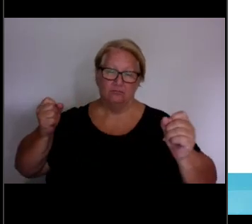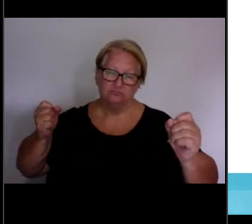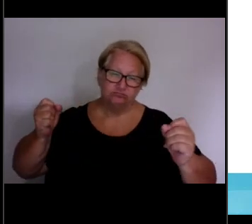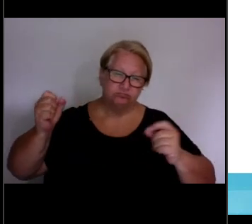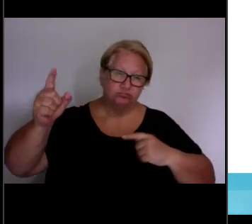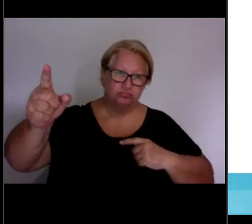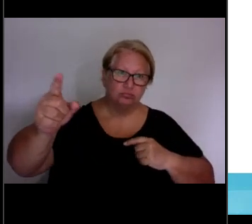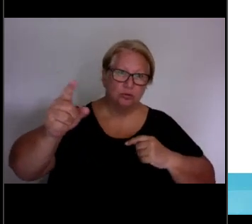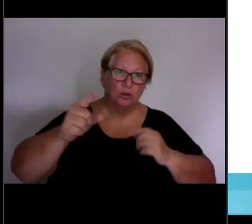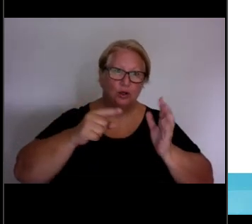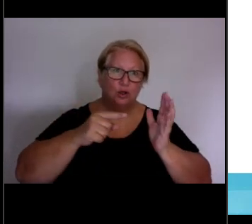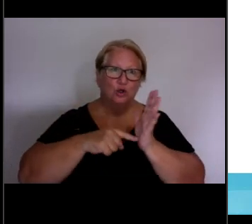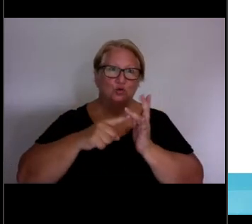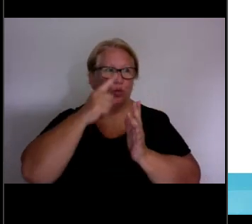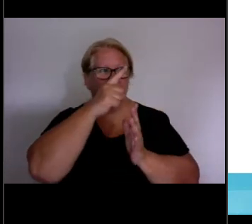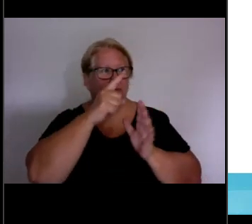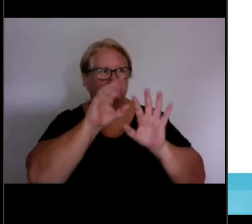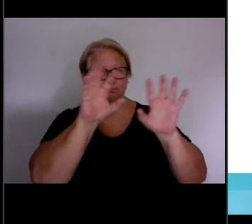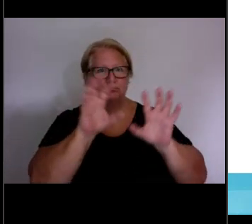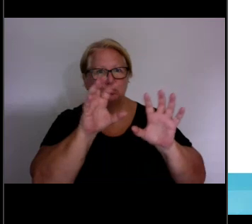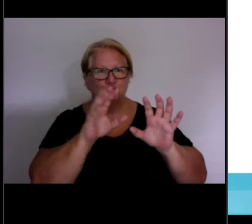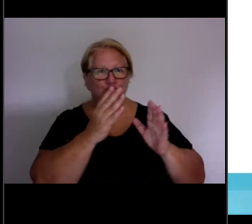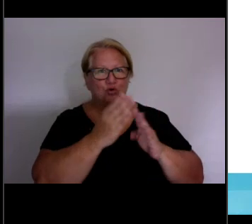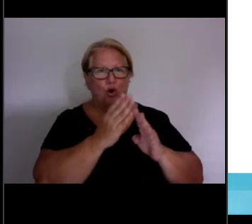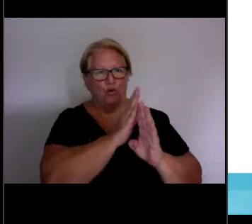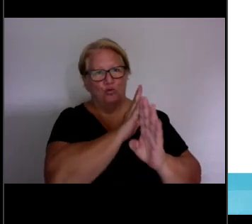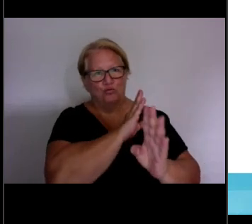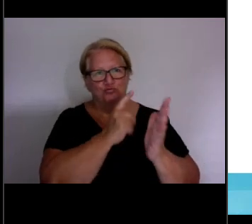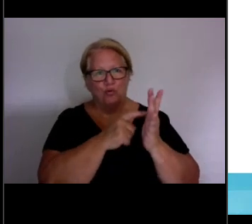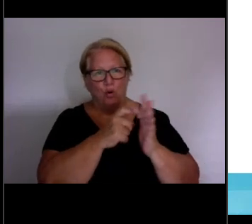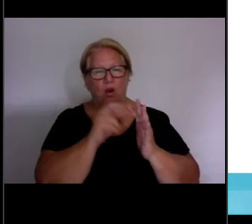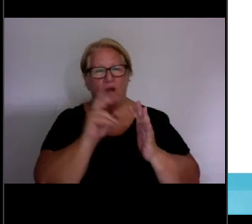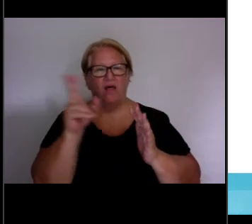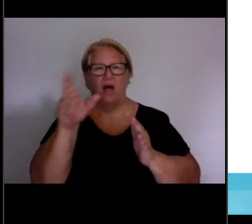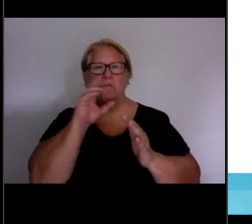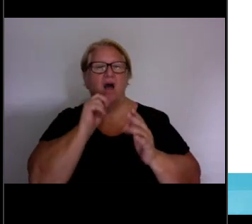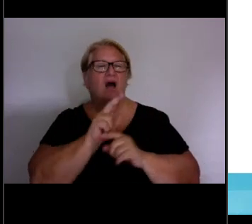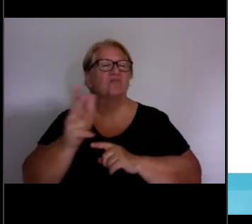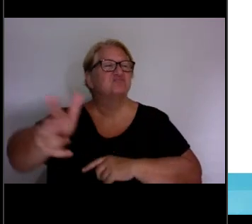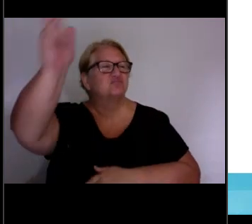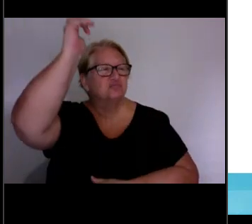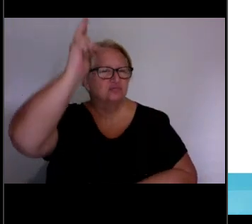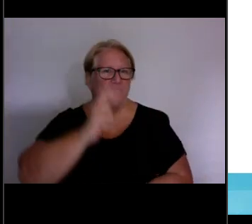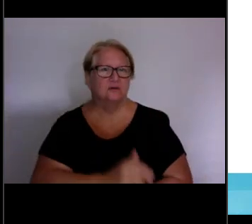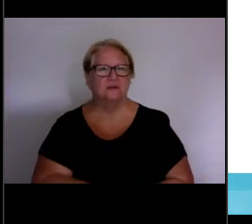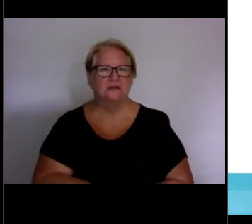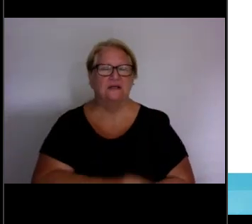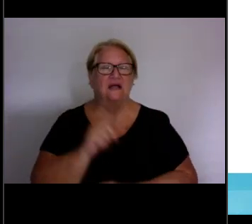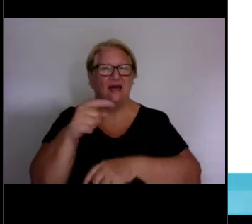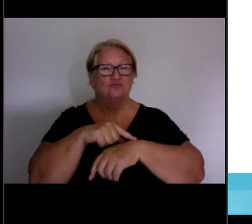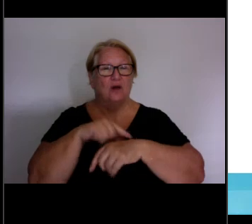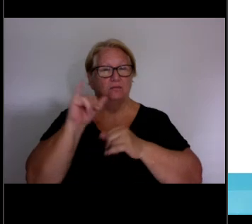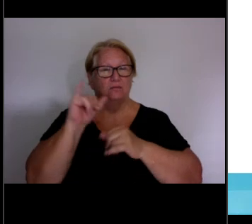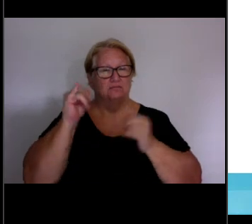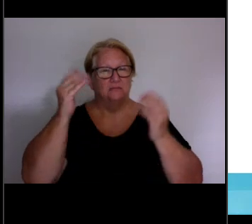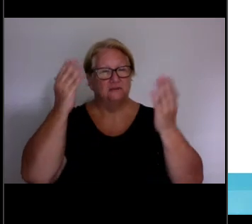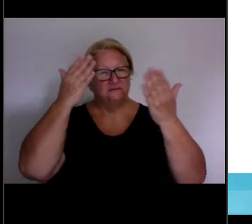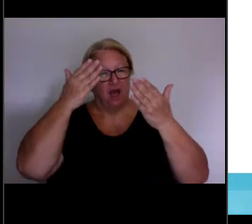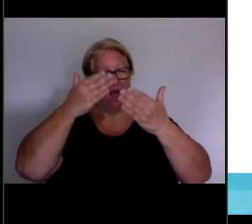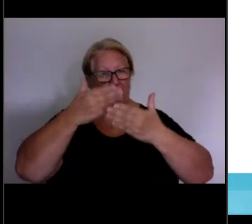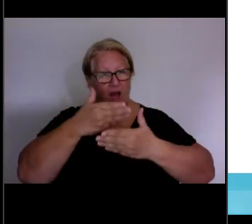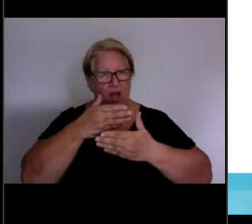into the bushes on the side of the road and then driving off. So by then it was getting dark and she